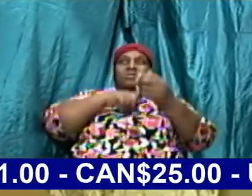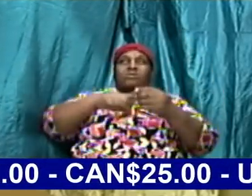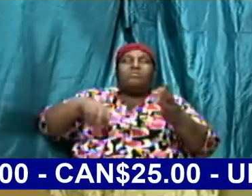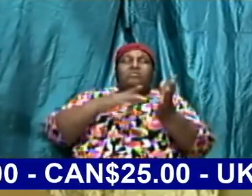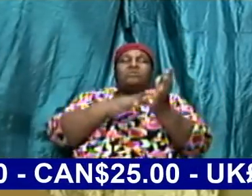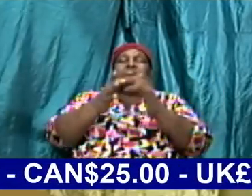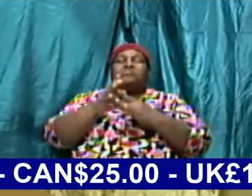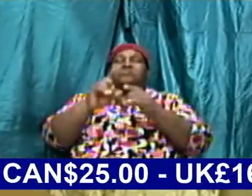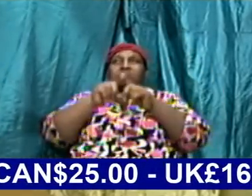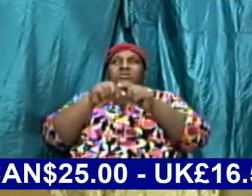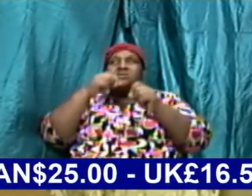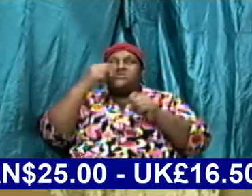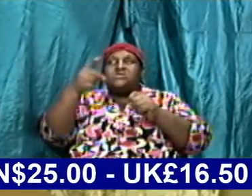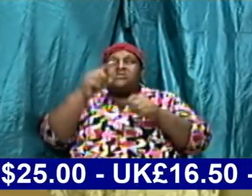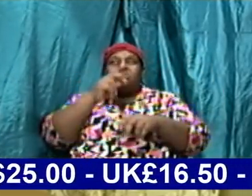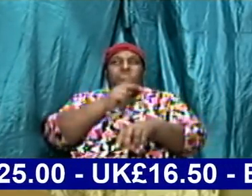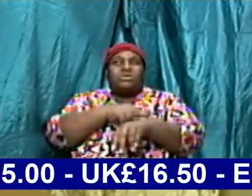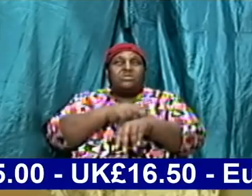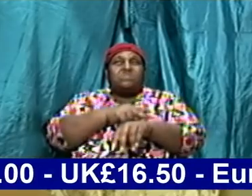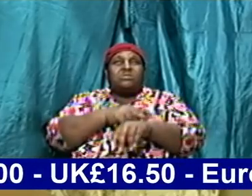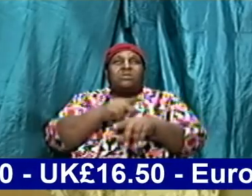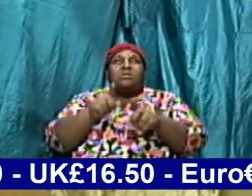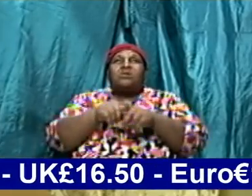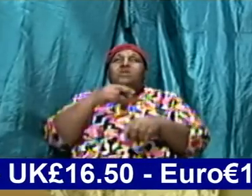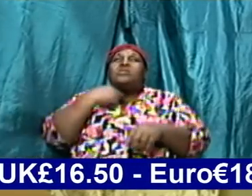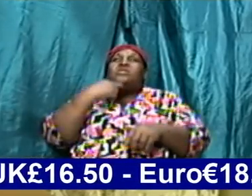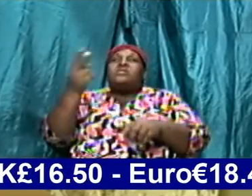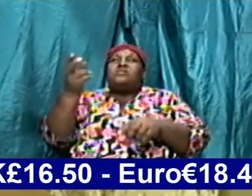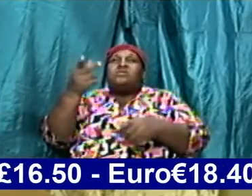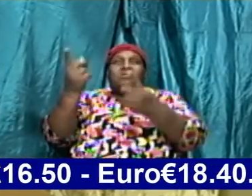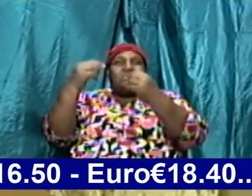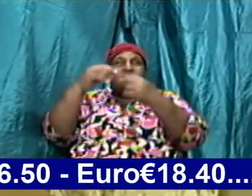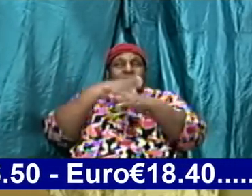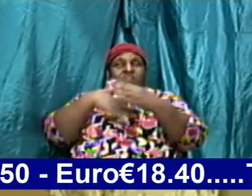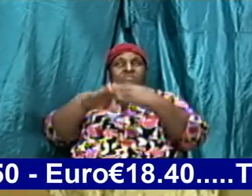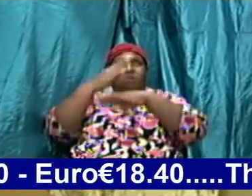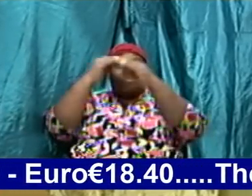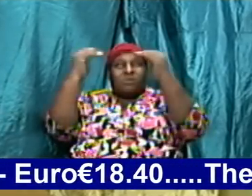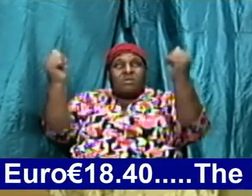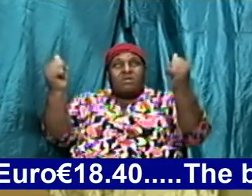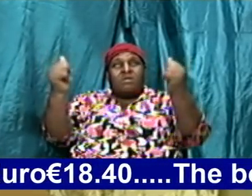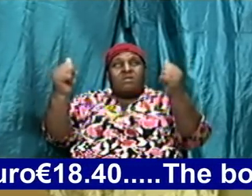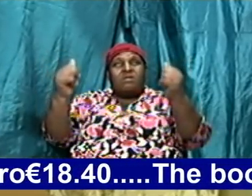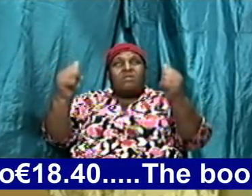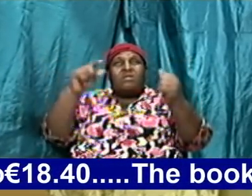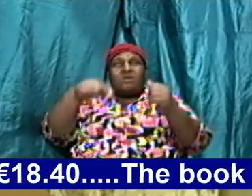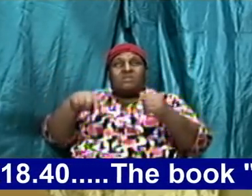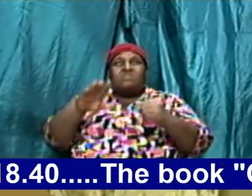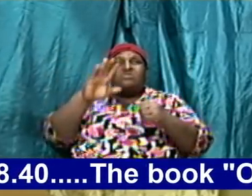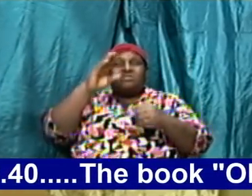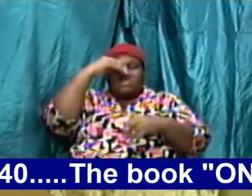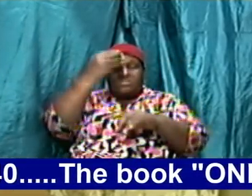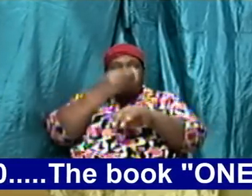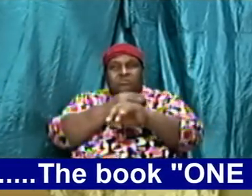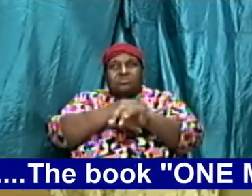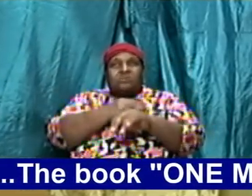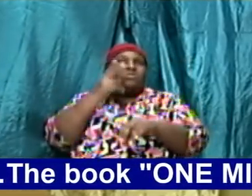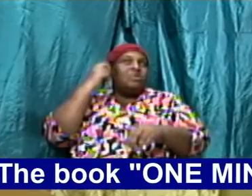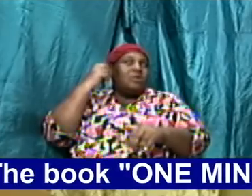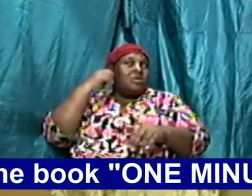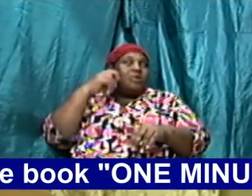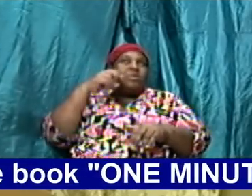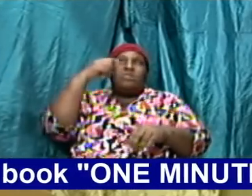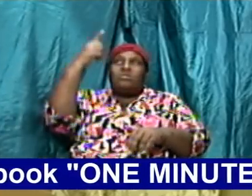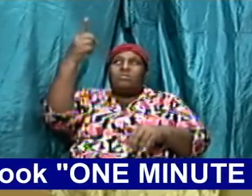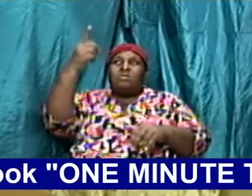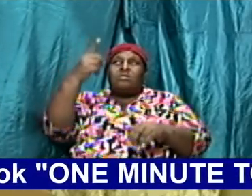you said to Peter, as your voice came from heaven and Jesus was standing there alone, and you said, this is your son, hear him. God, help